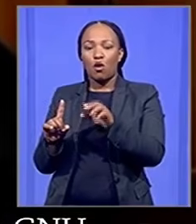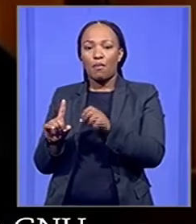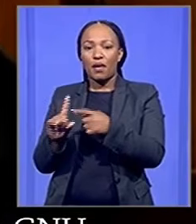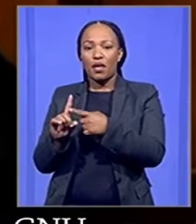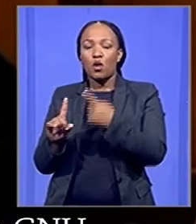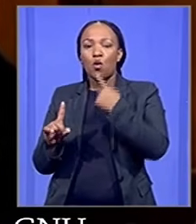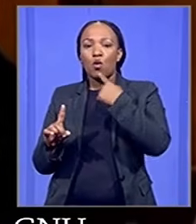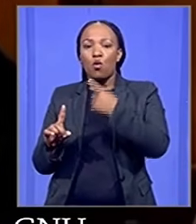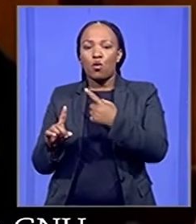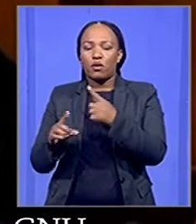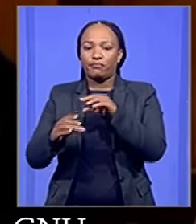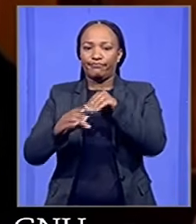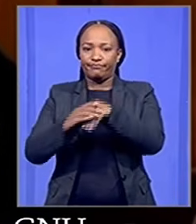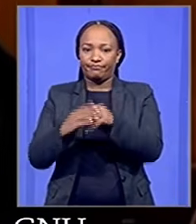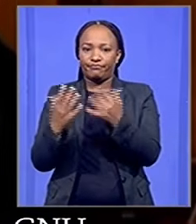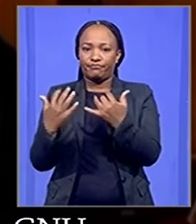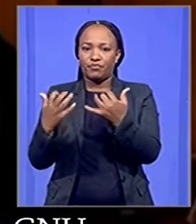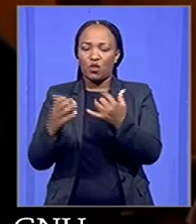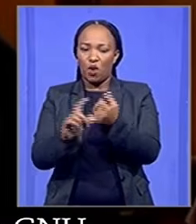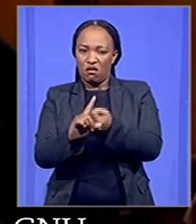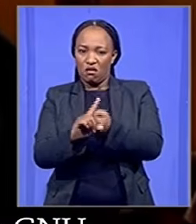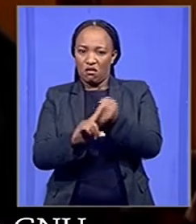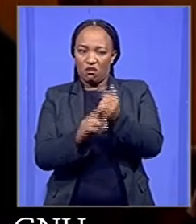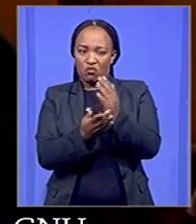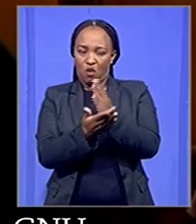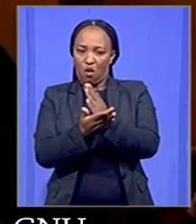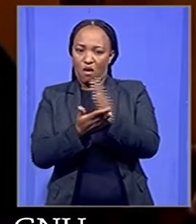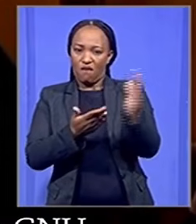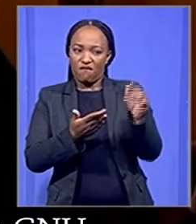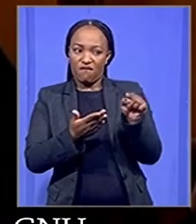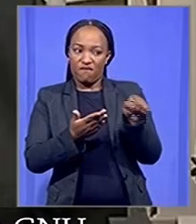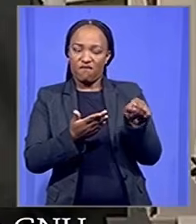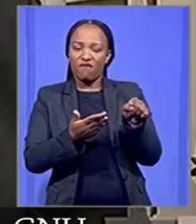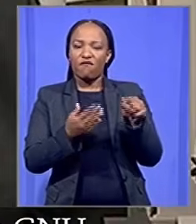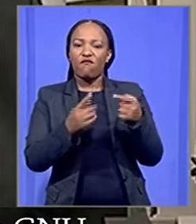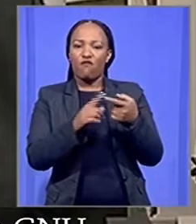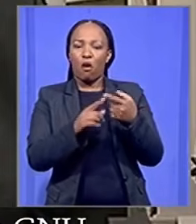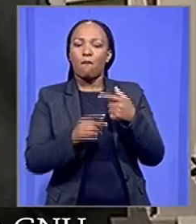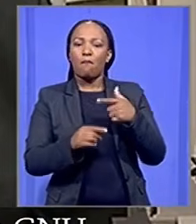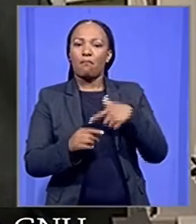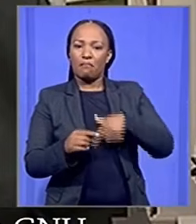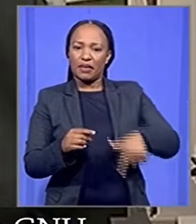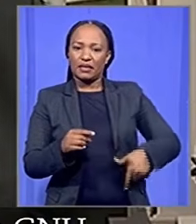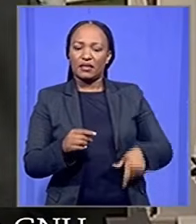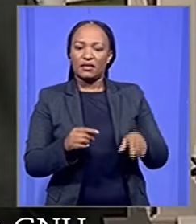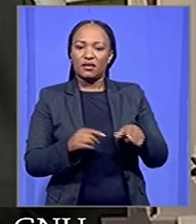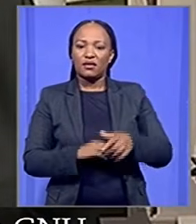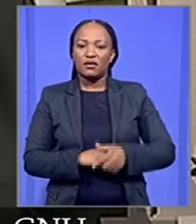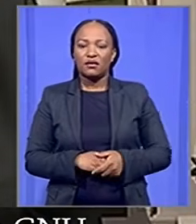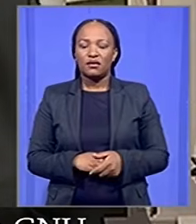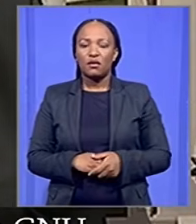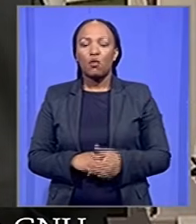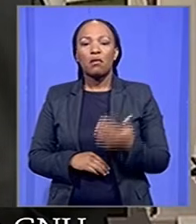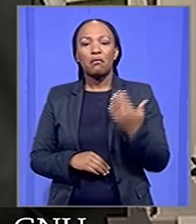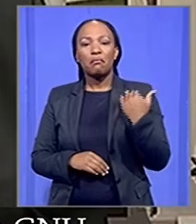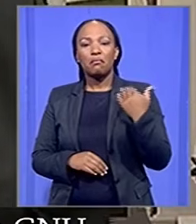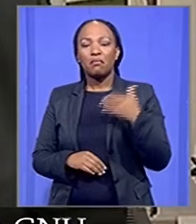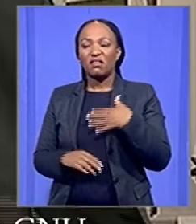wa parlamente wa ho motheola setulong. I do believe that the fact that I was perceived as